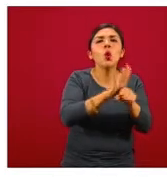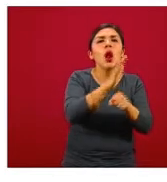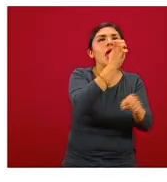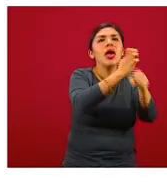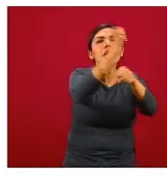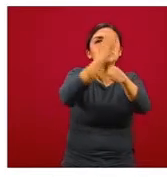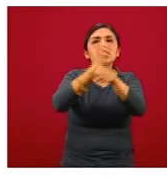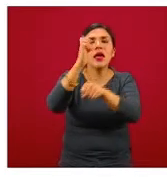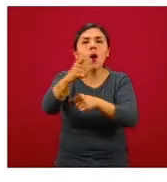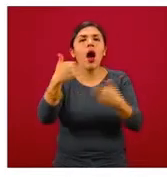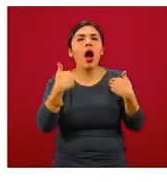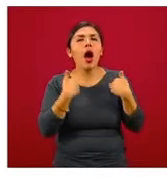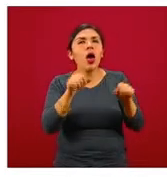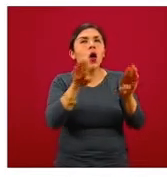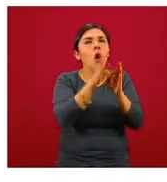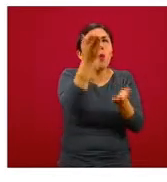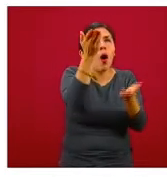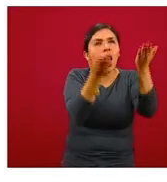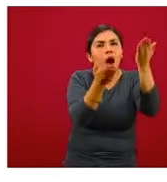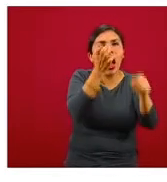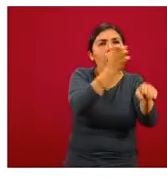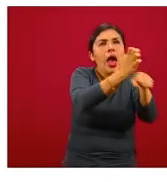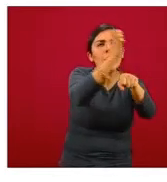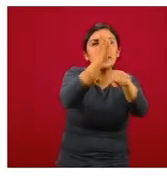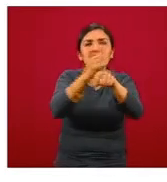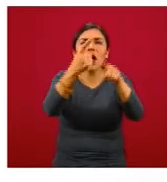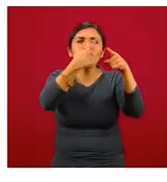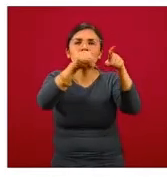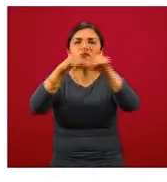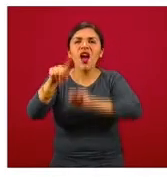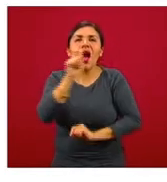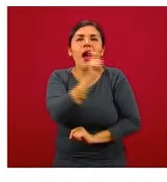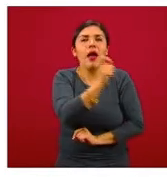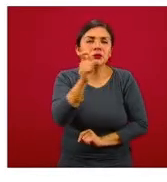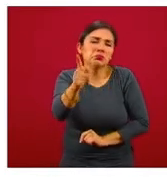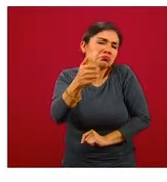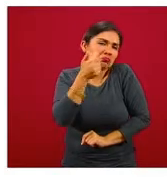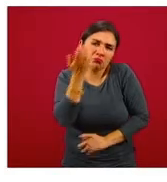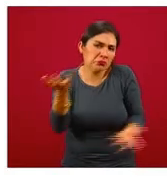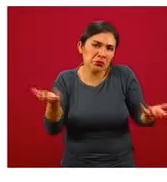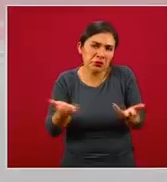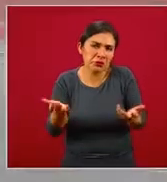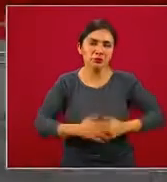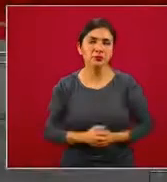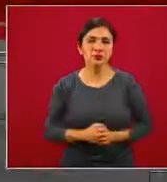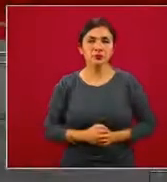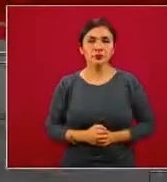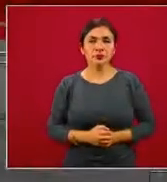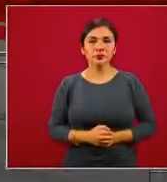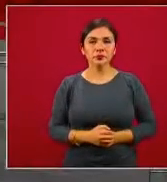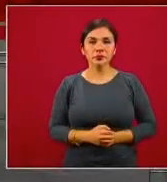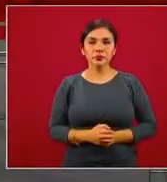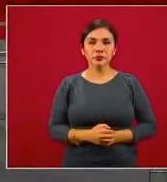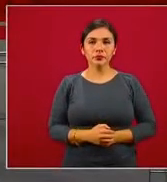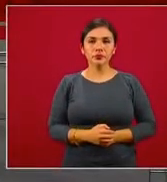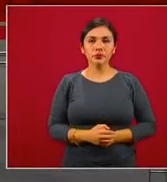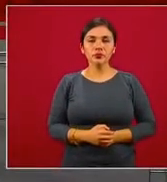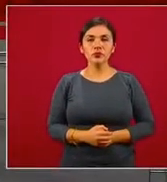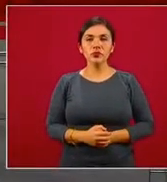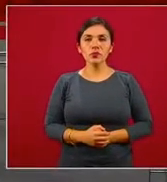otro And para we can see hacer las states comparaciones represented que cada and uno compared quiera among themselves realizar. there. So that's one tool that we have.